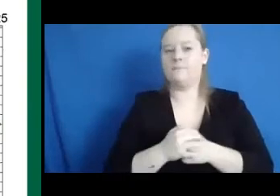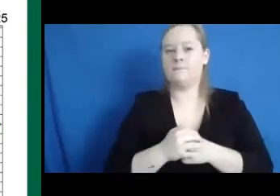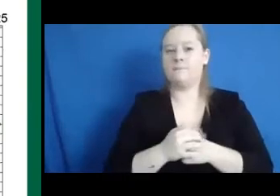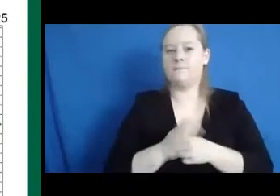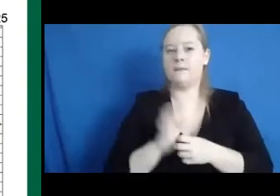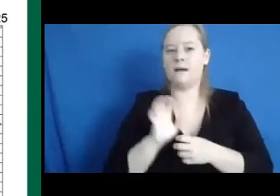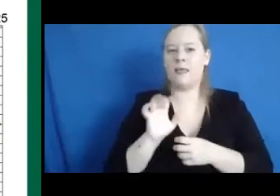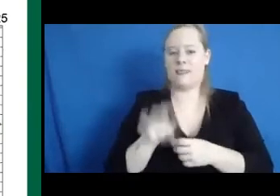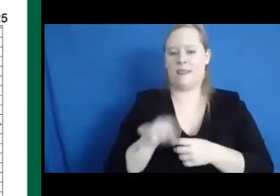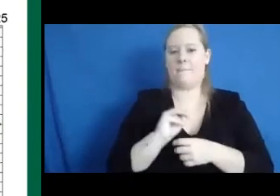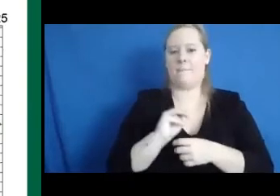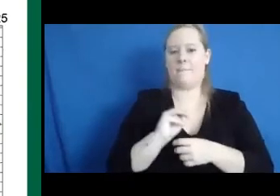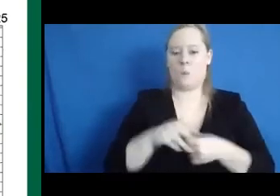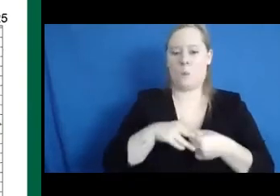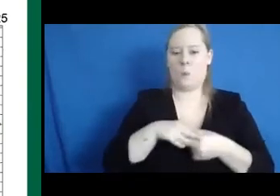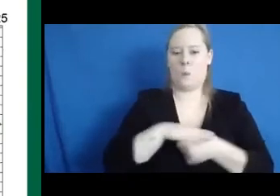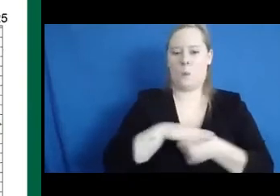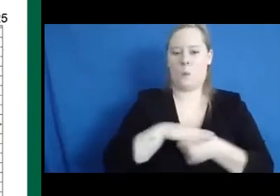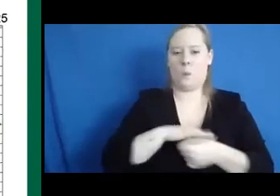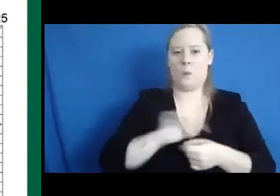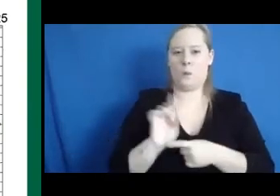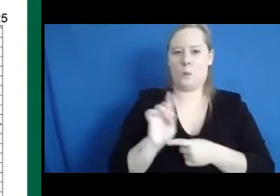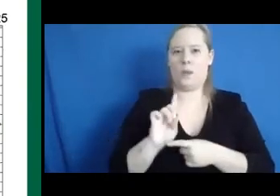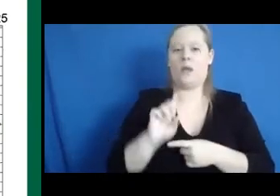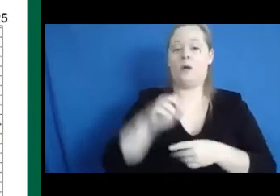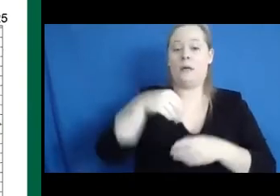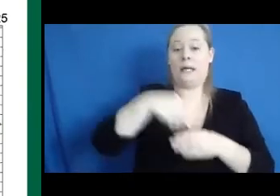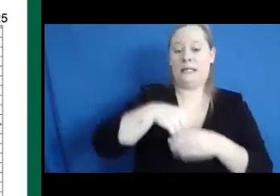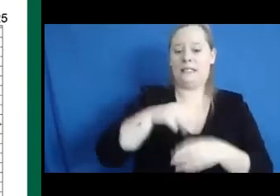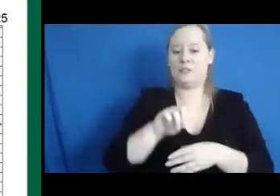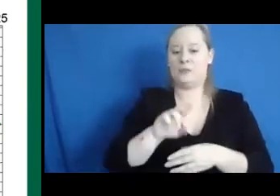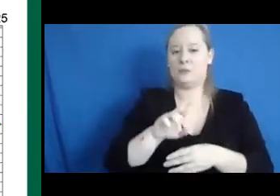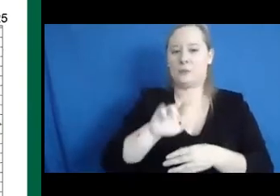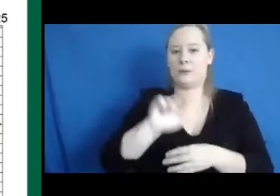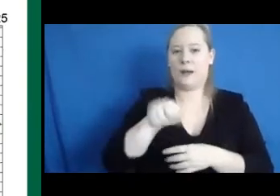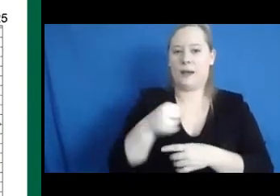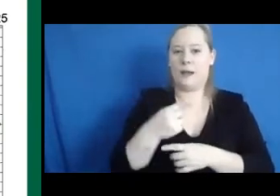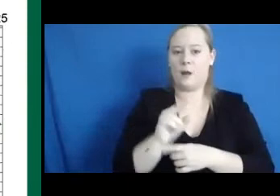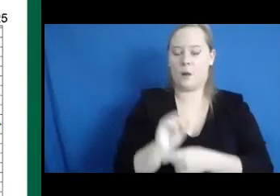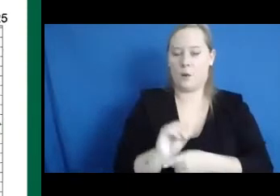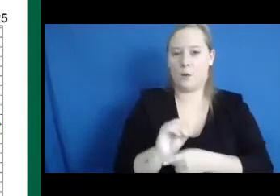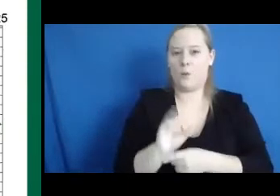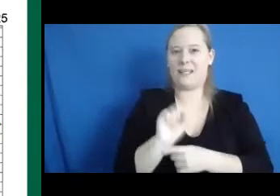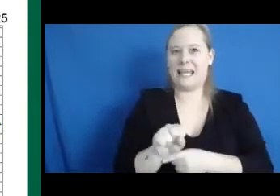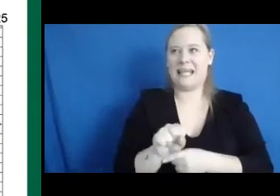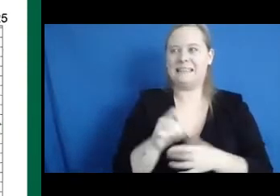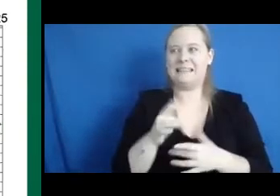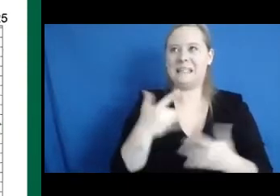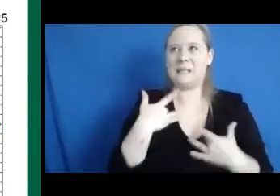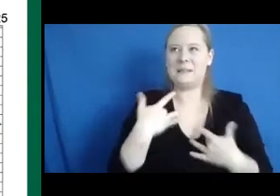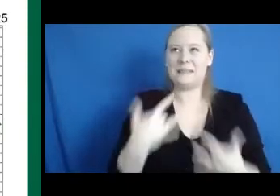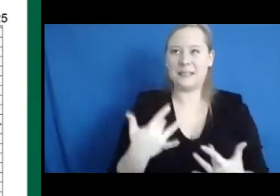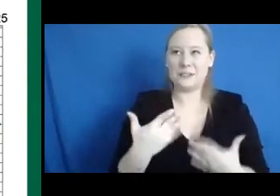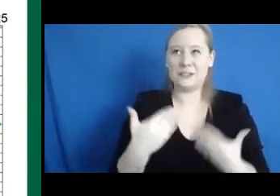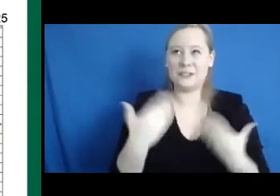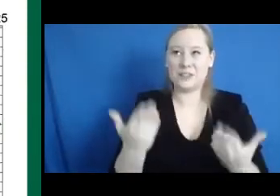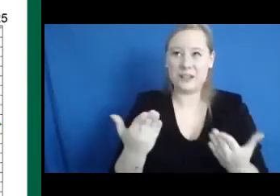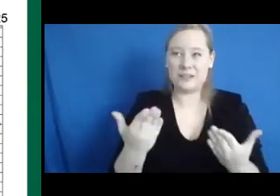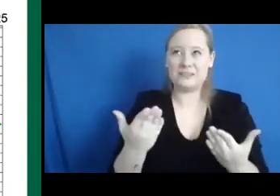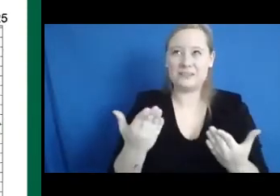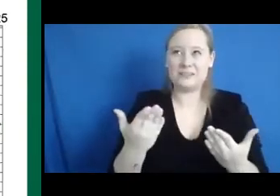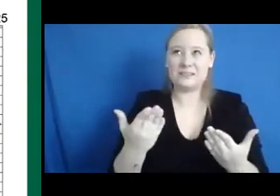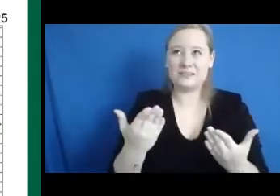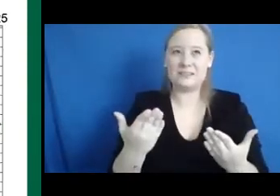being located in Durango, that could potentially suggest that